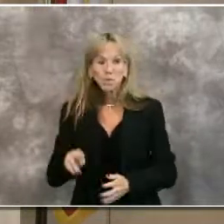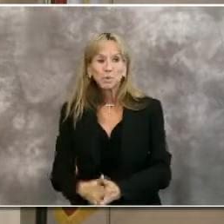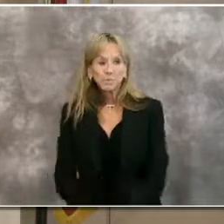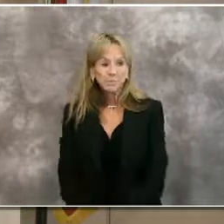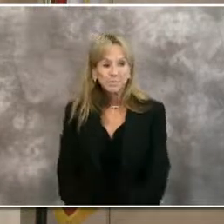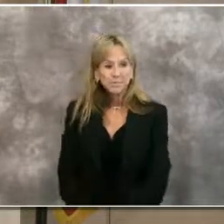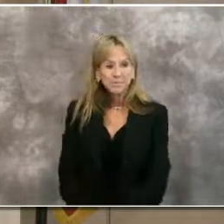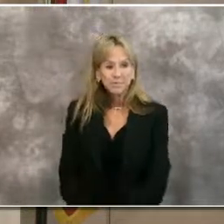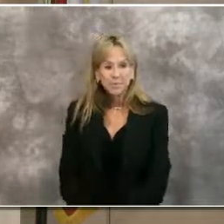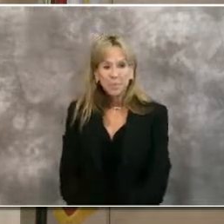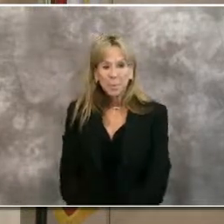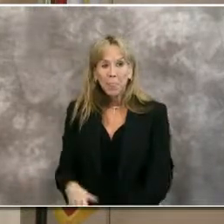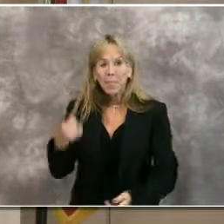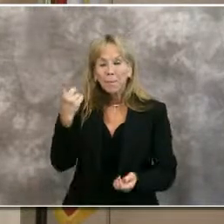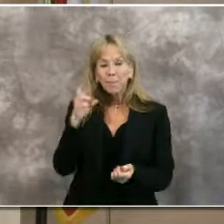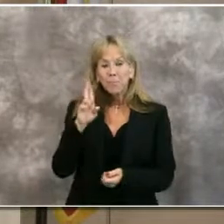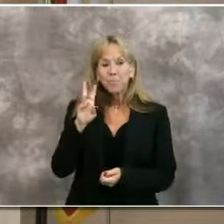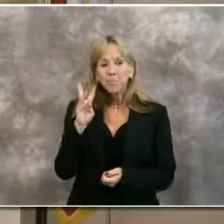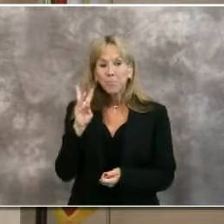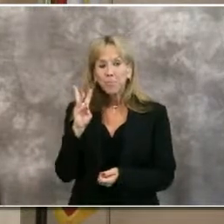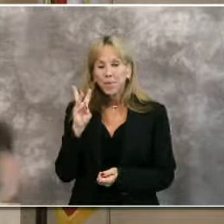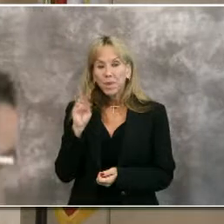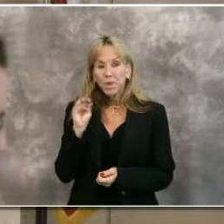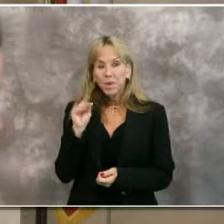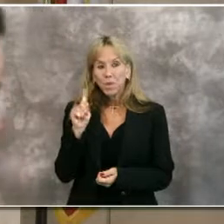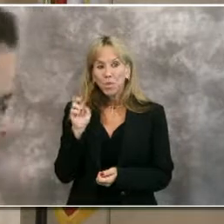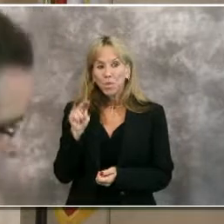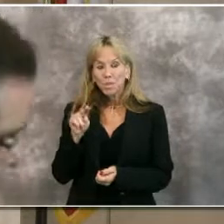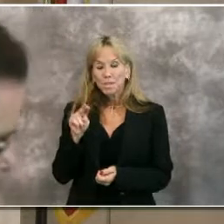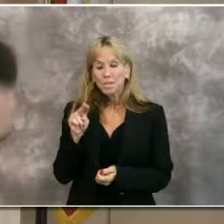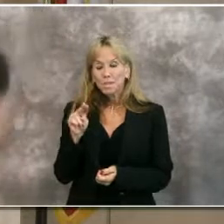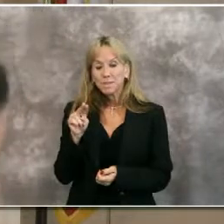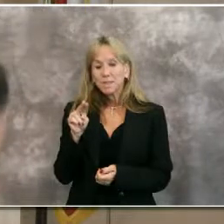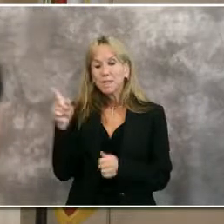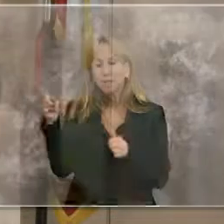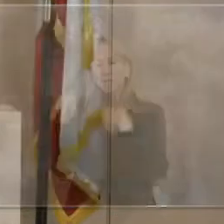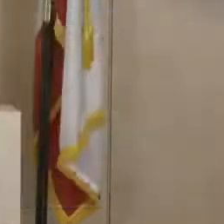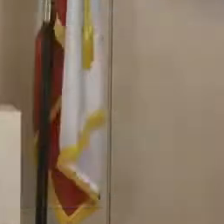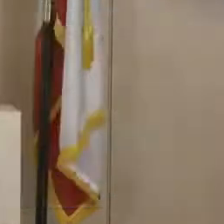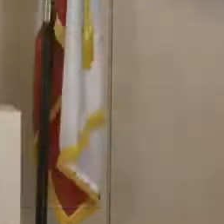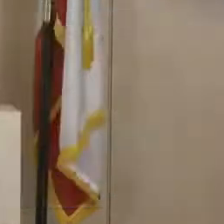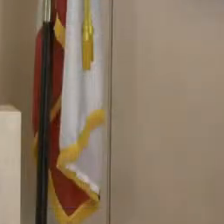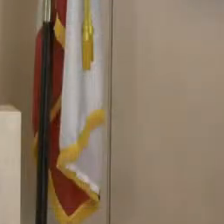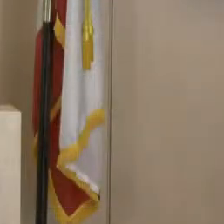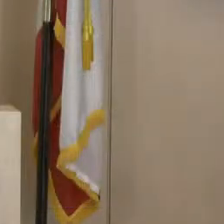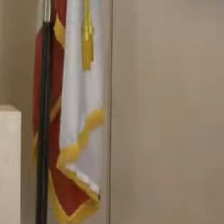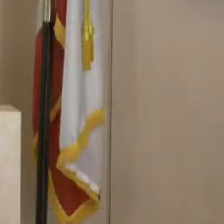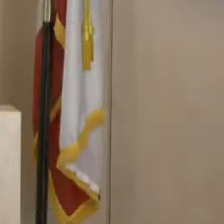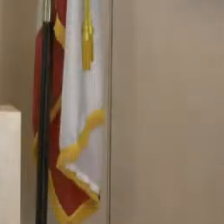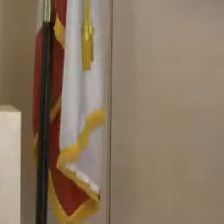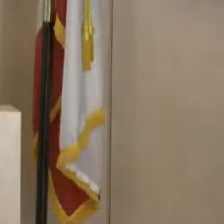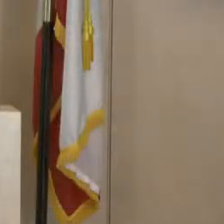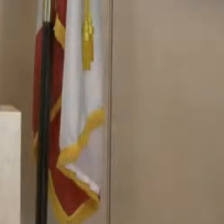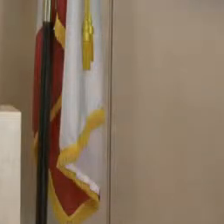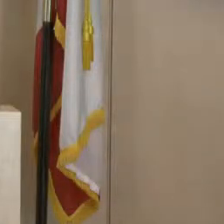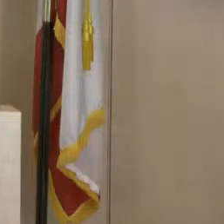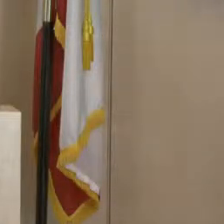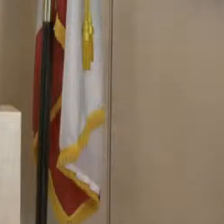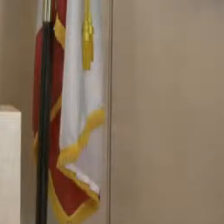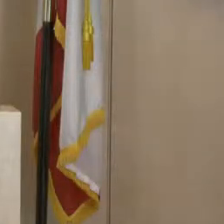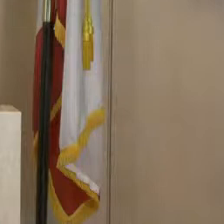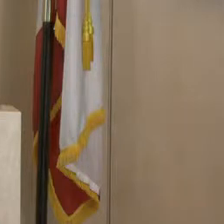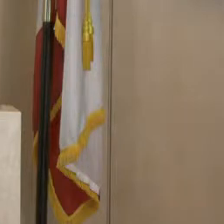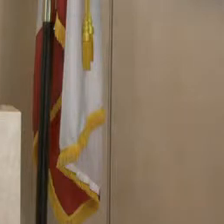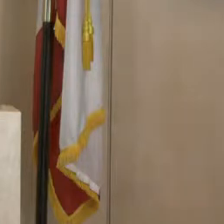Yes. And Dr. Wooten, this first text question is from Misha DeBono with Fox 5. For gyms and other businesses, if